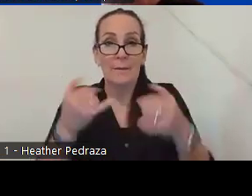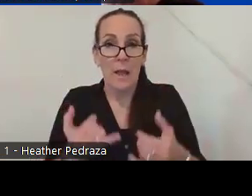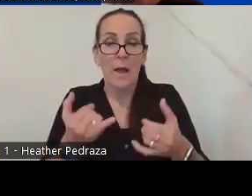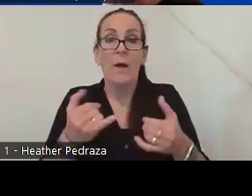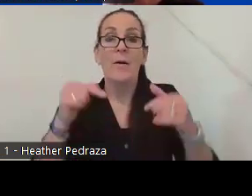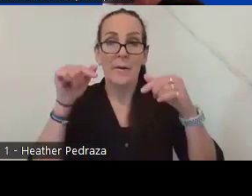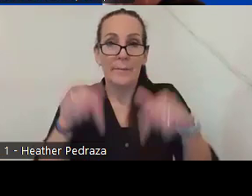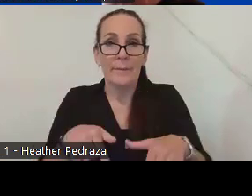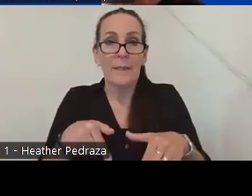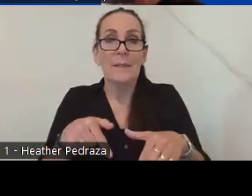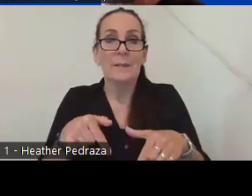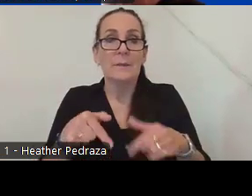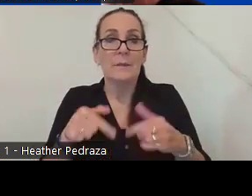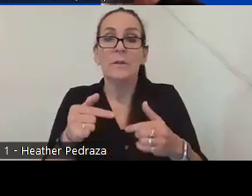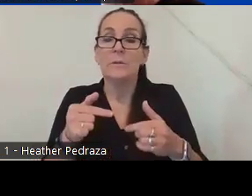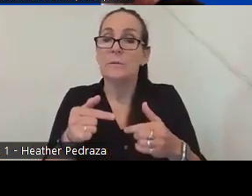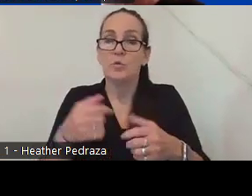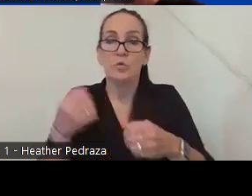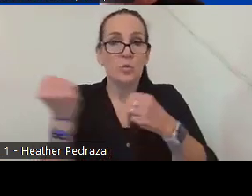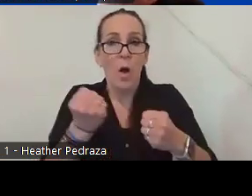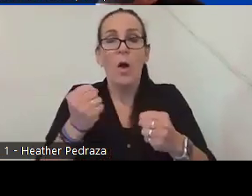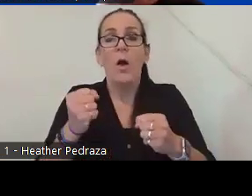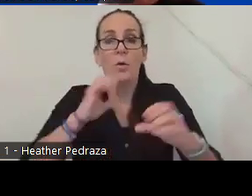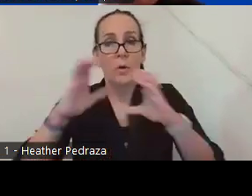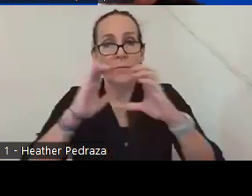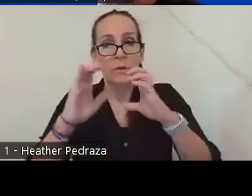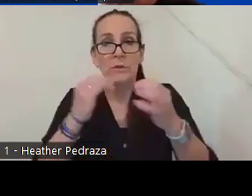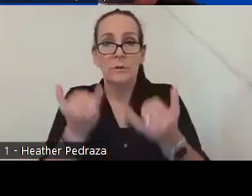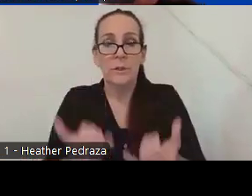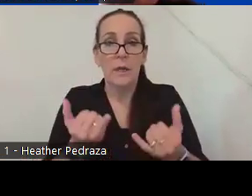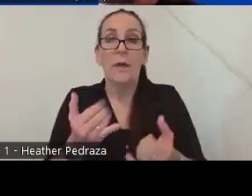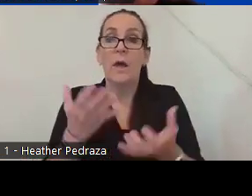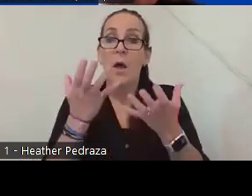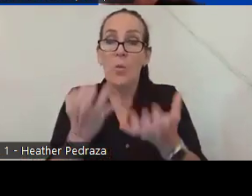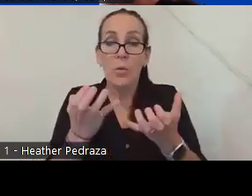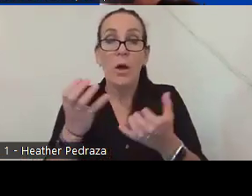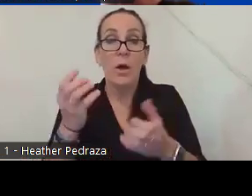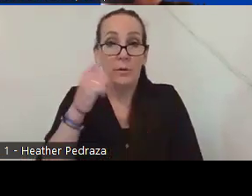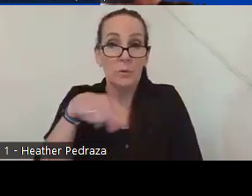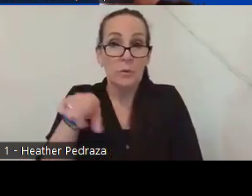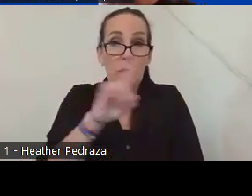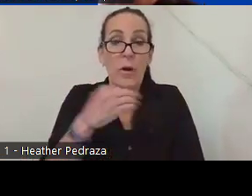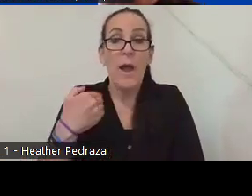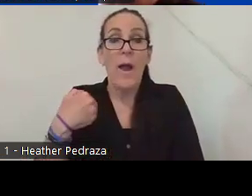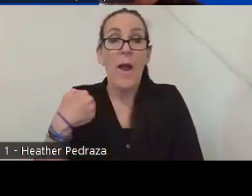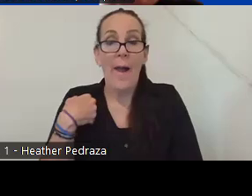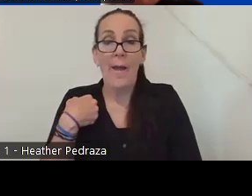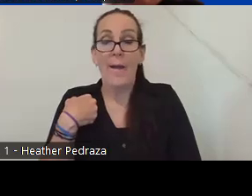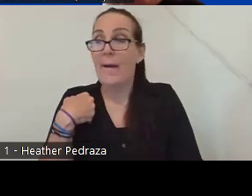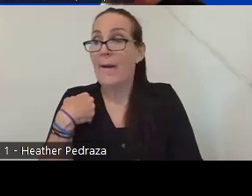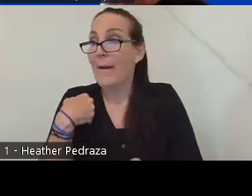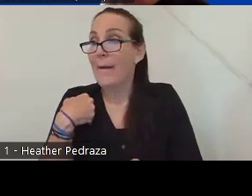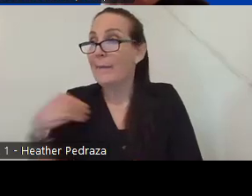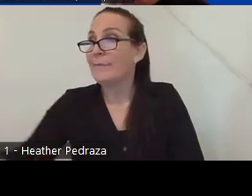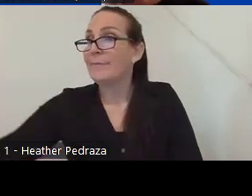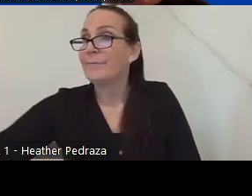conversation today. And I do want to recognize, I want to ensure that everyone has the ability. Can we go back to the public comment